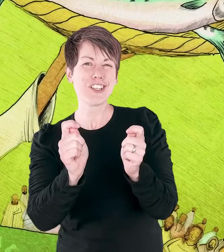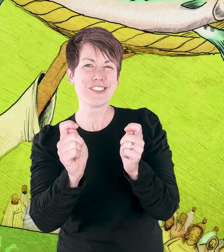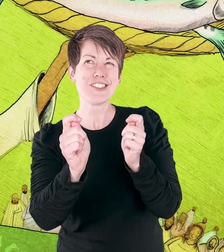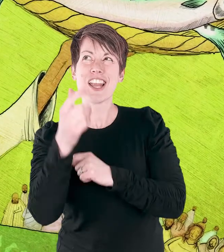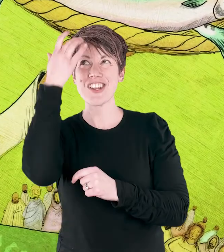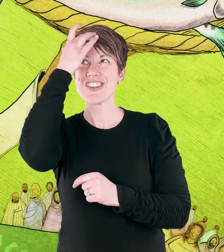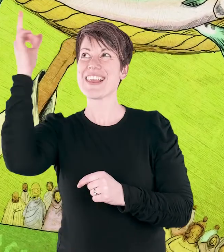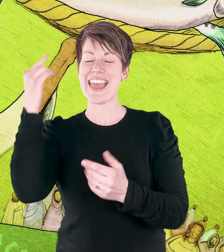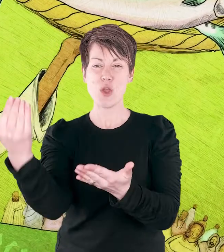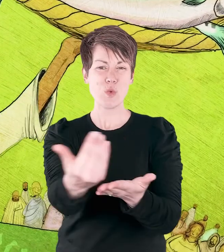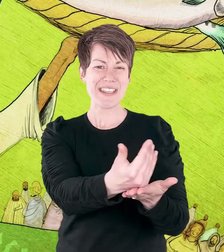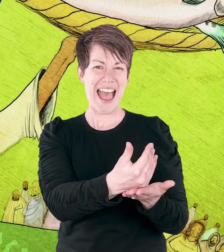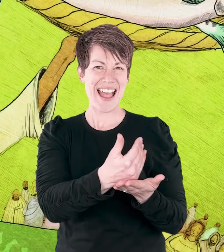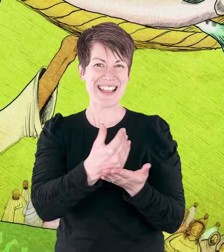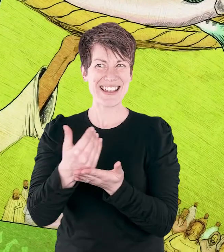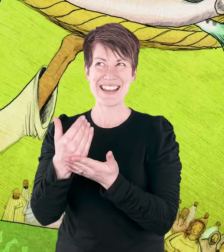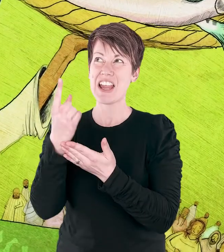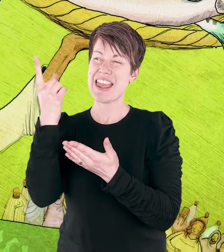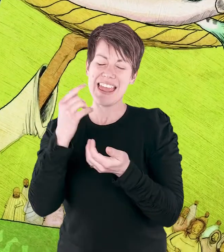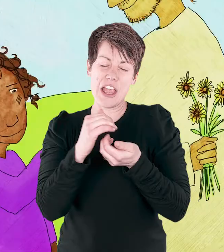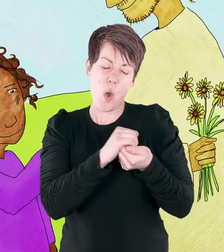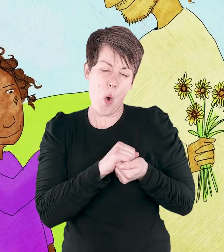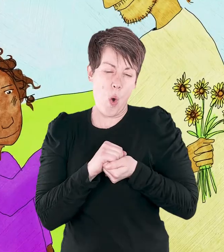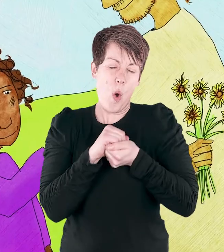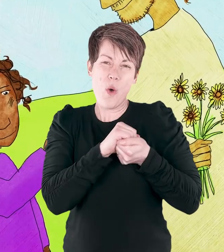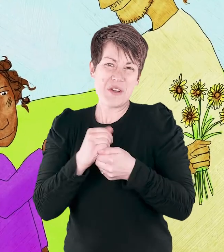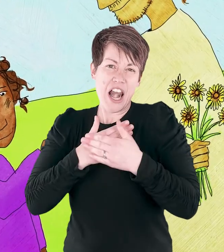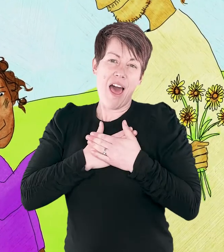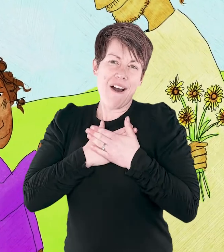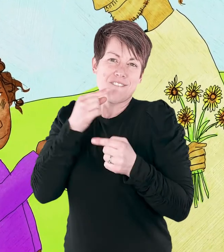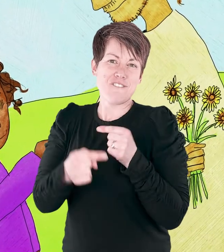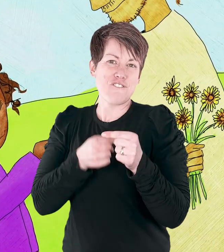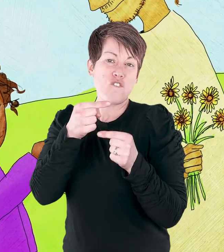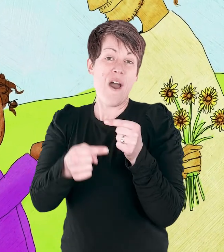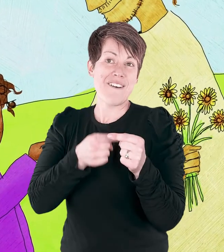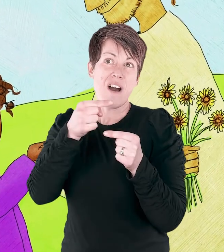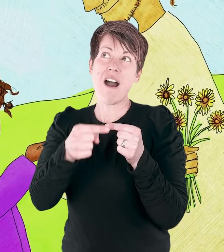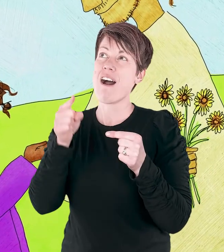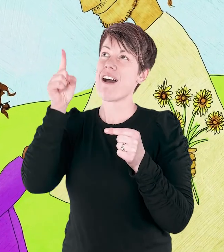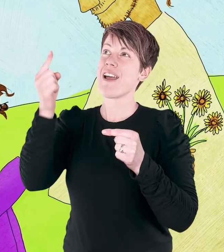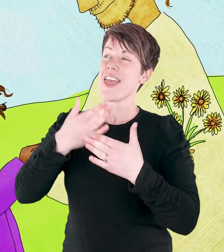changing, a King who's saving and holds us in forever love.